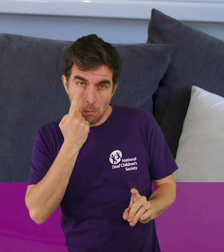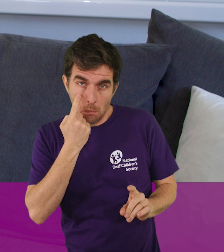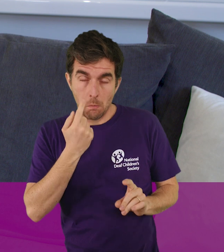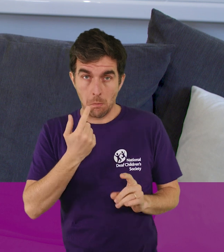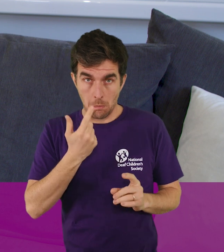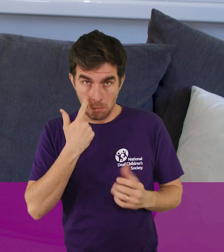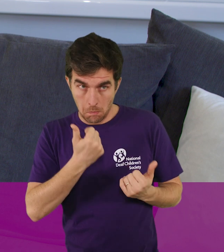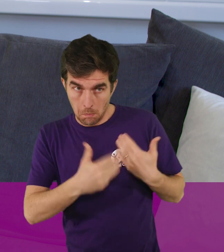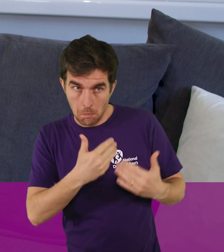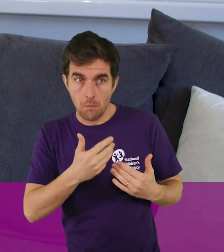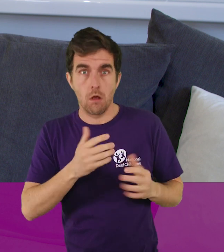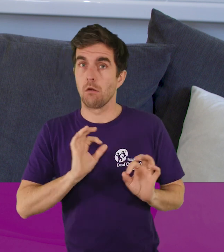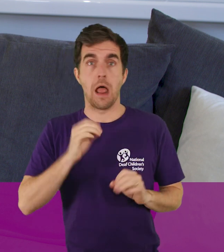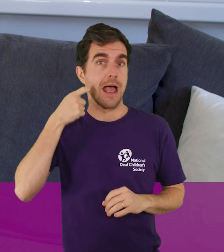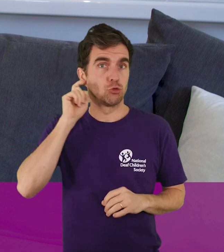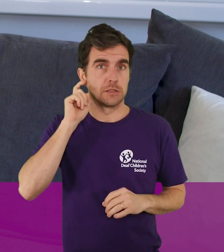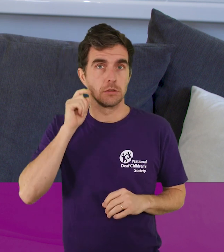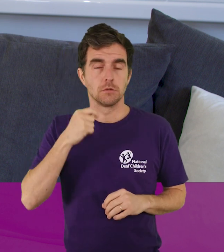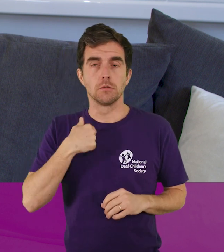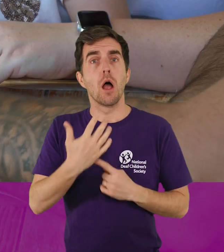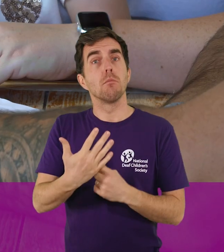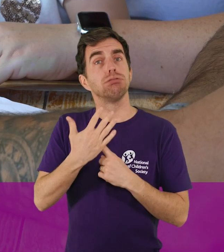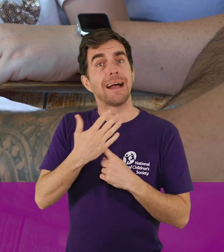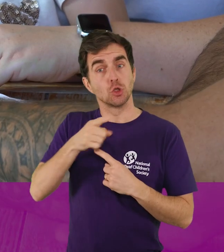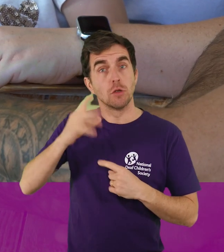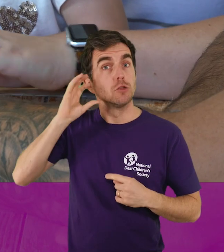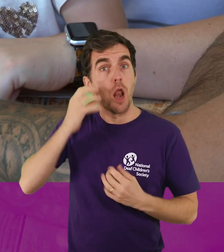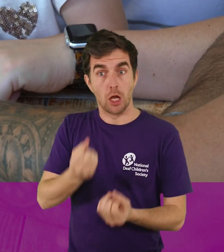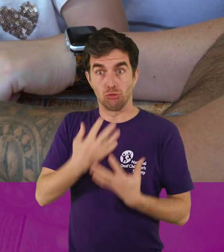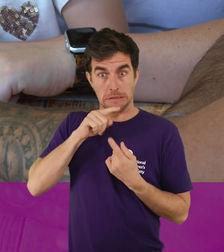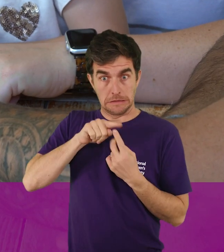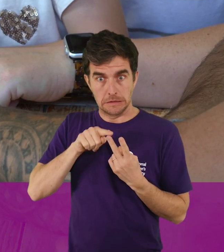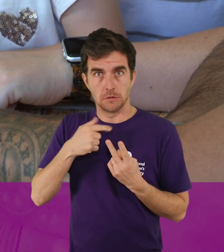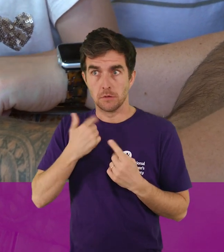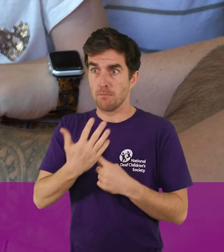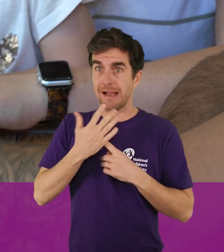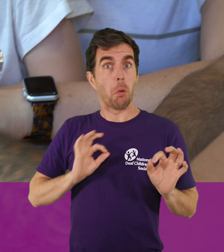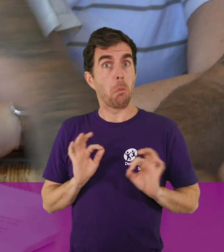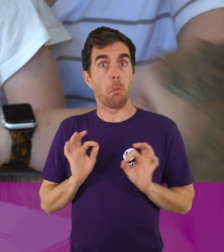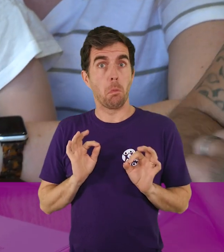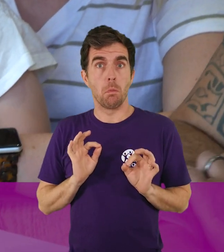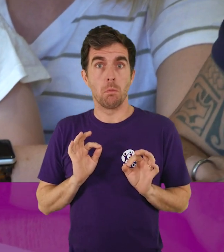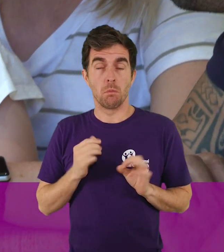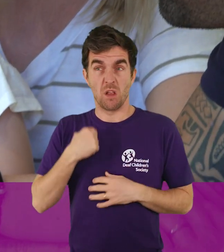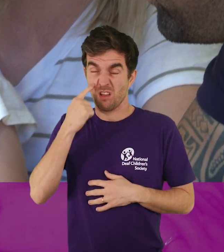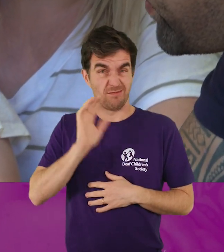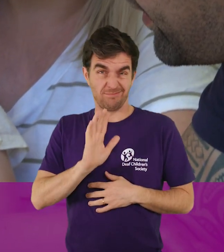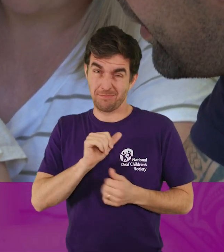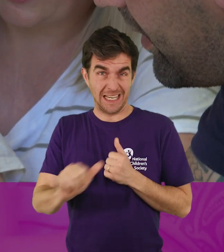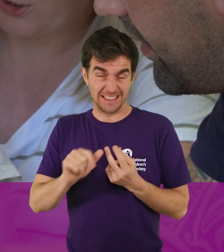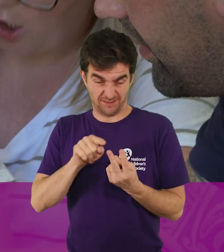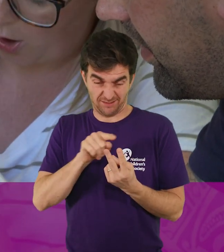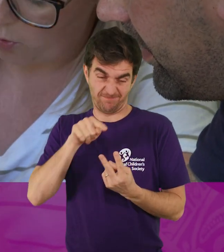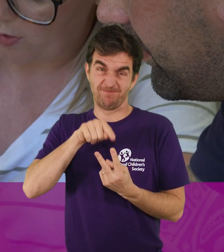develops, how we think she's coping with sounds around her without a hearing aid. We didn't feel pressurised into either decision by our audiologist. For